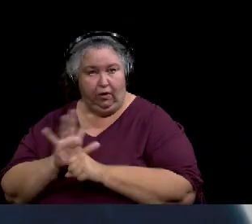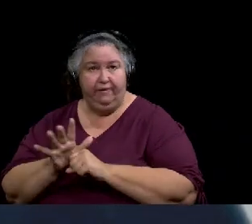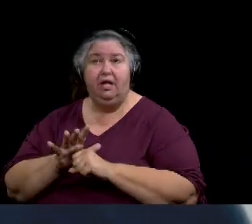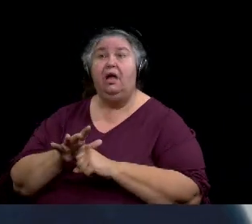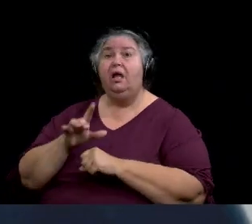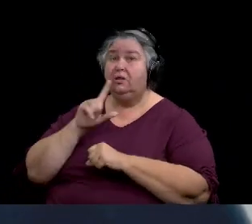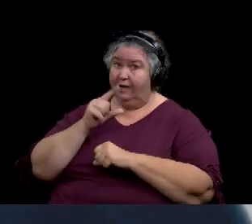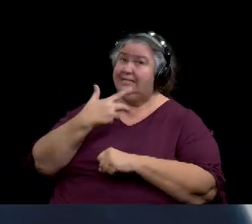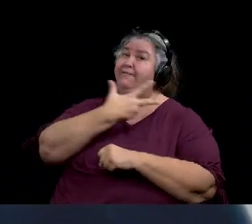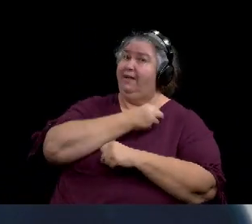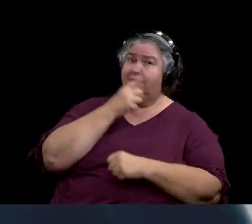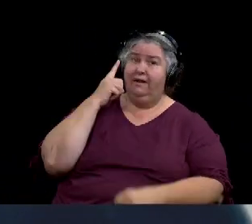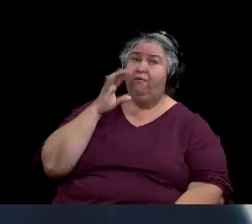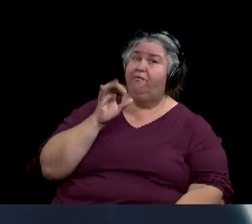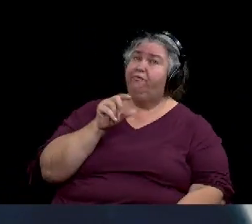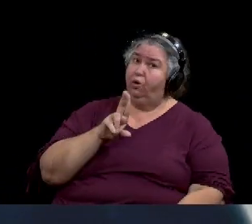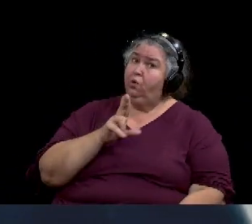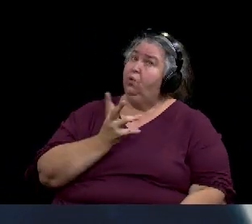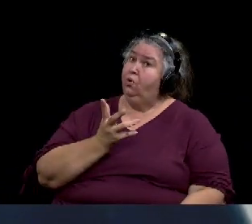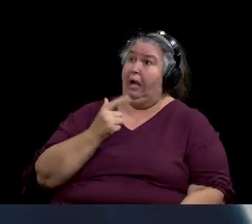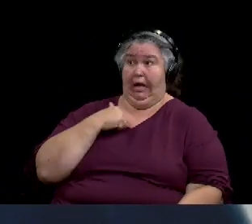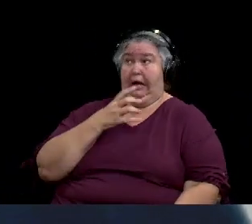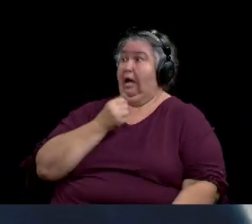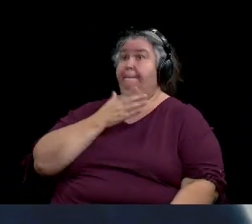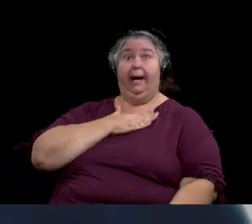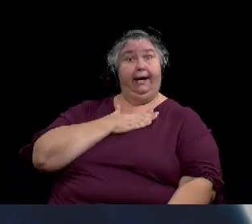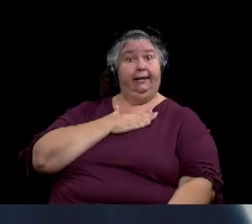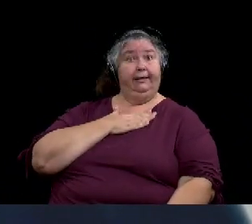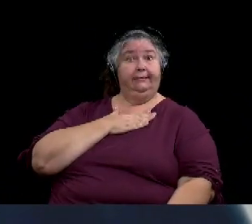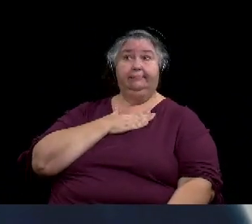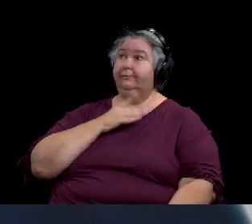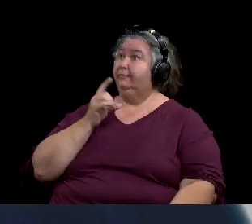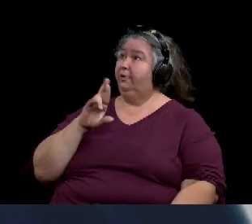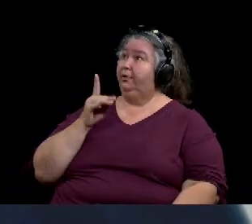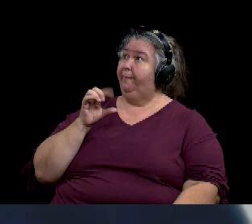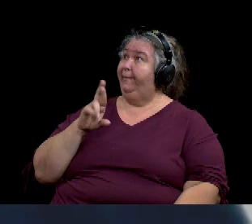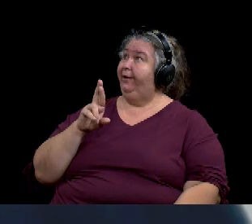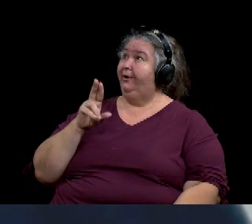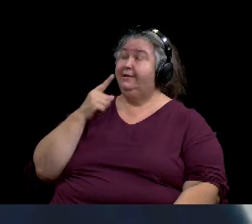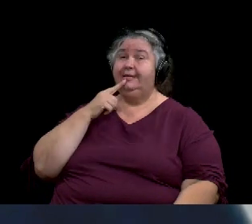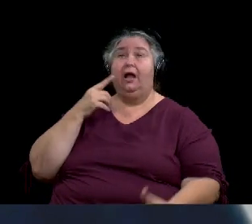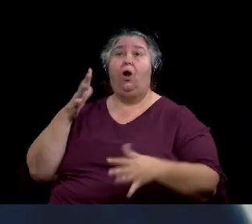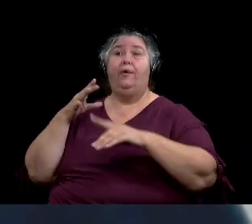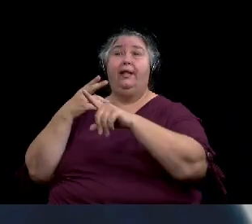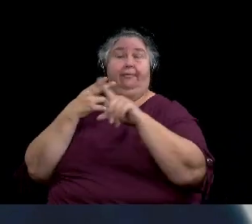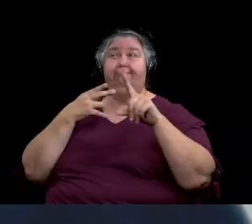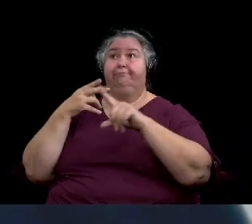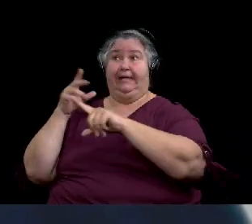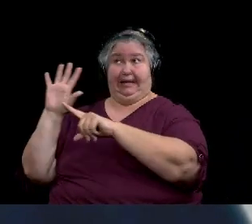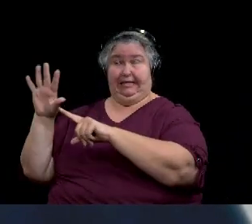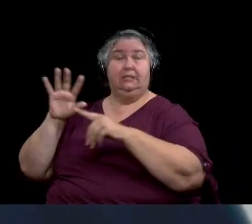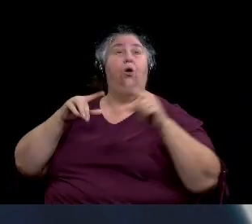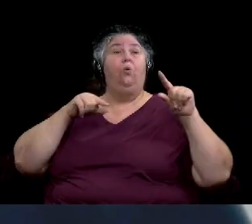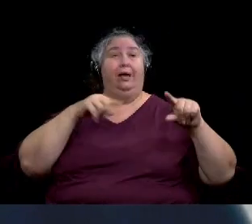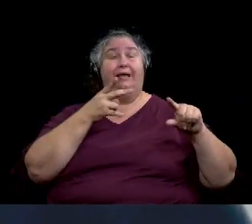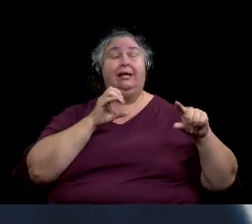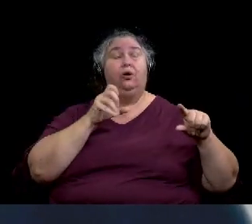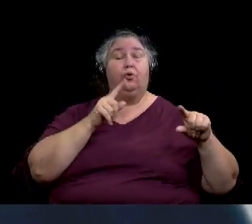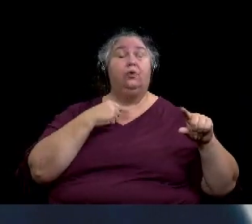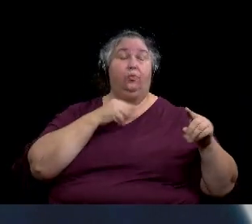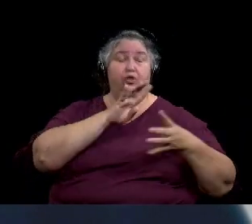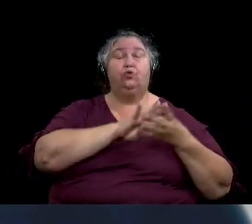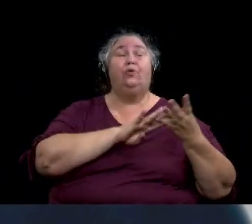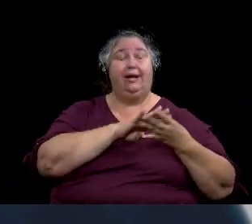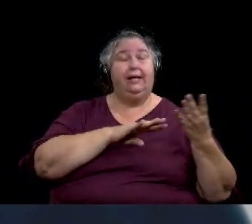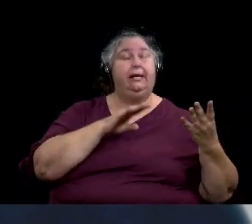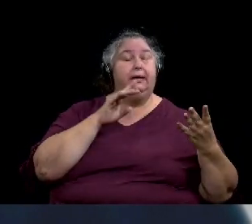flu. So I've got my flu vaccine, and as Dr. Becker said, we are already at Hillcrest. We're screening our patients for the flu vaccine and